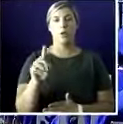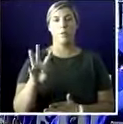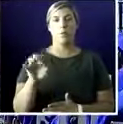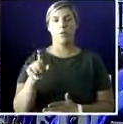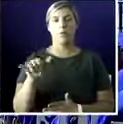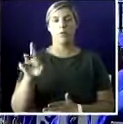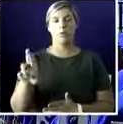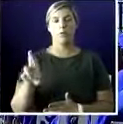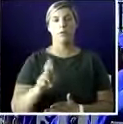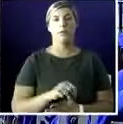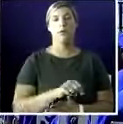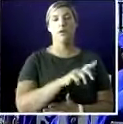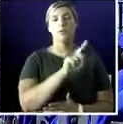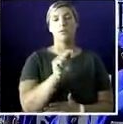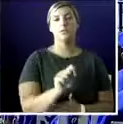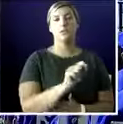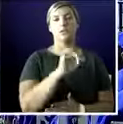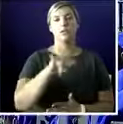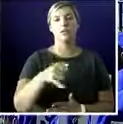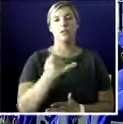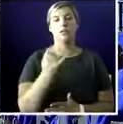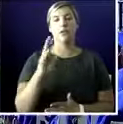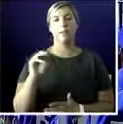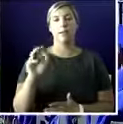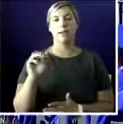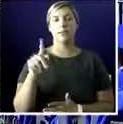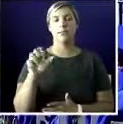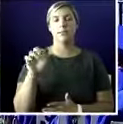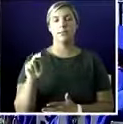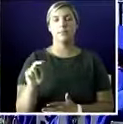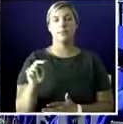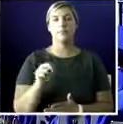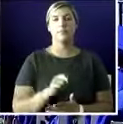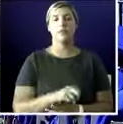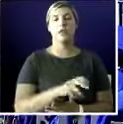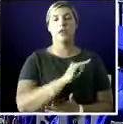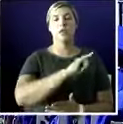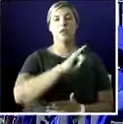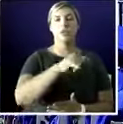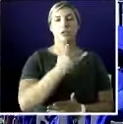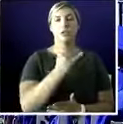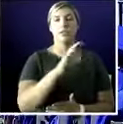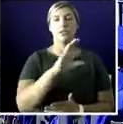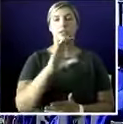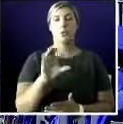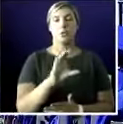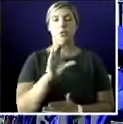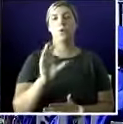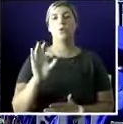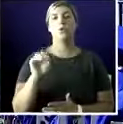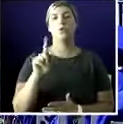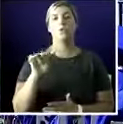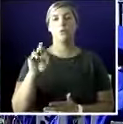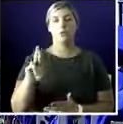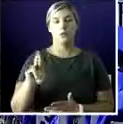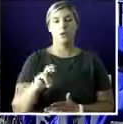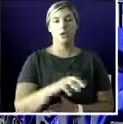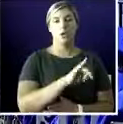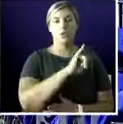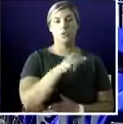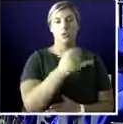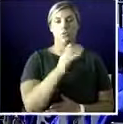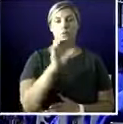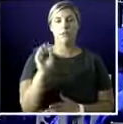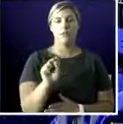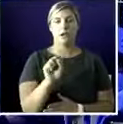Bullard. Tucker Jeffrey Mattson. Justin Cole Cooper. Joseph